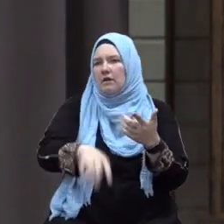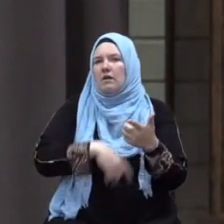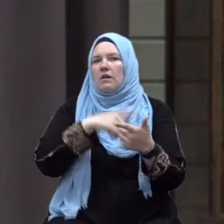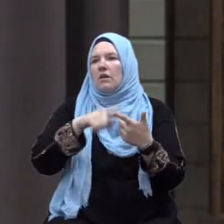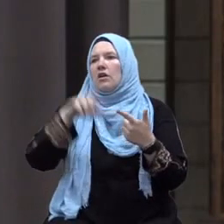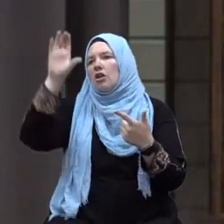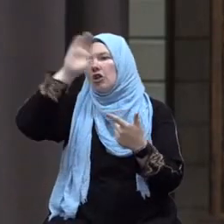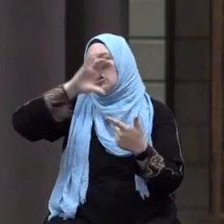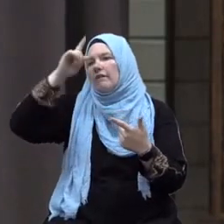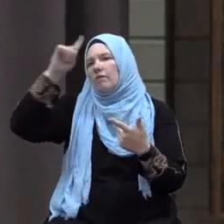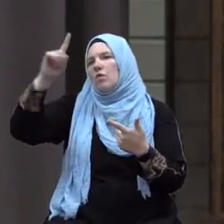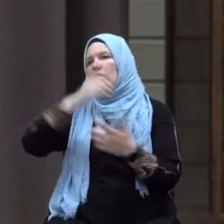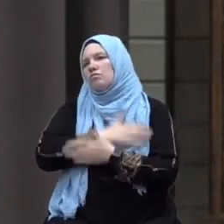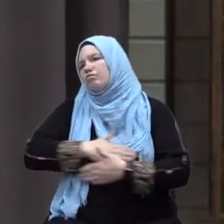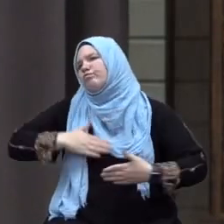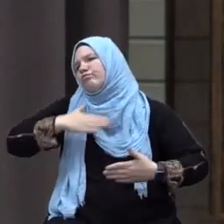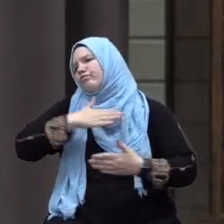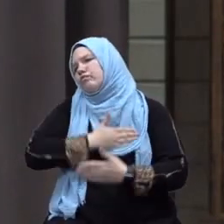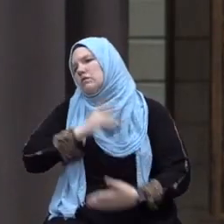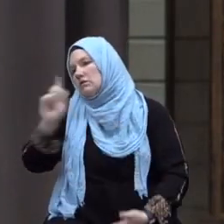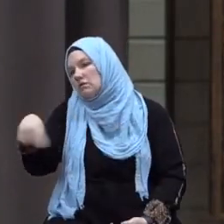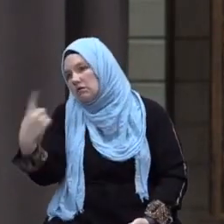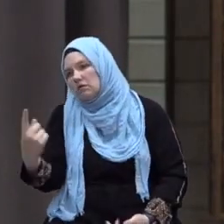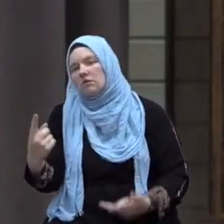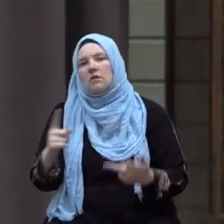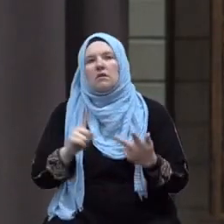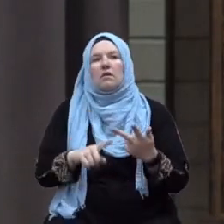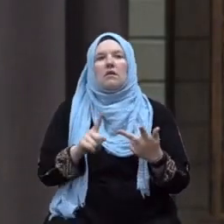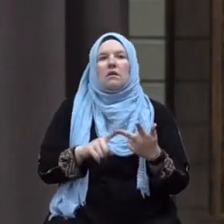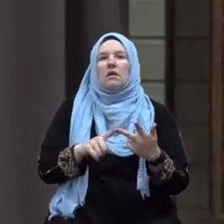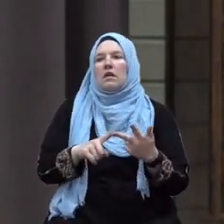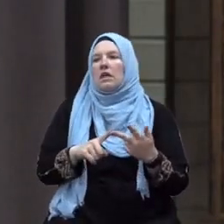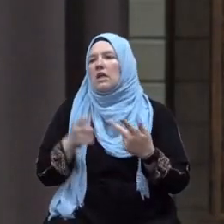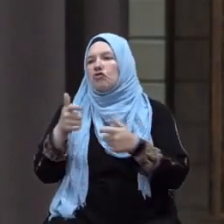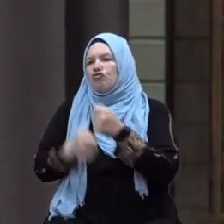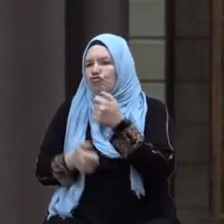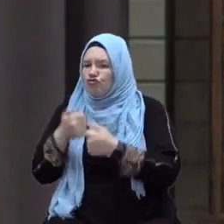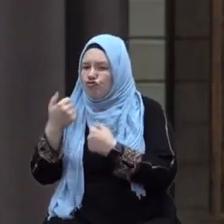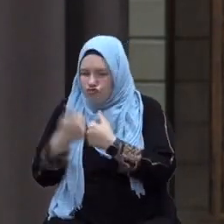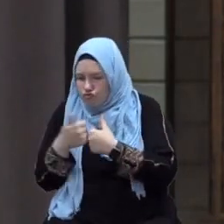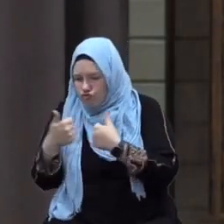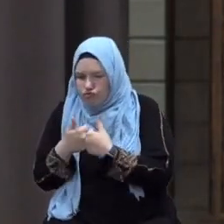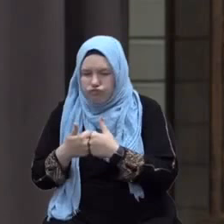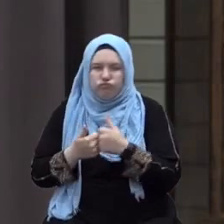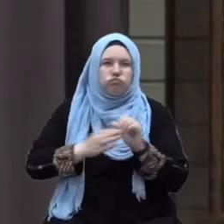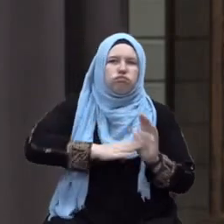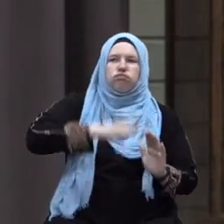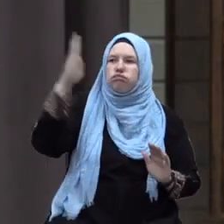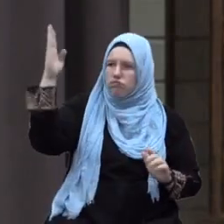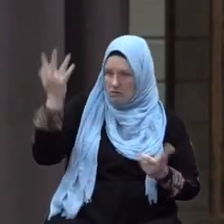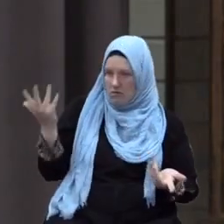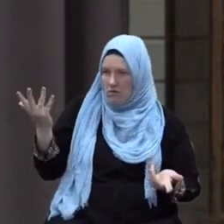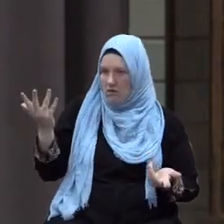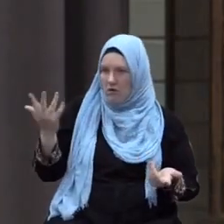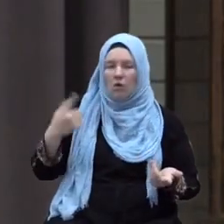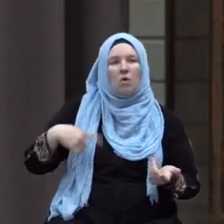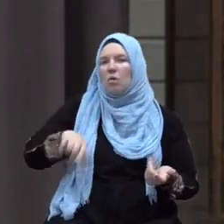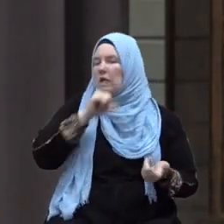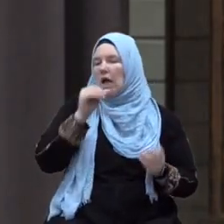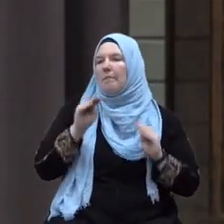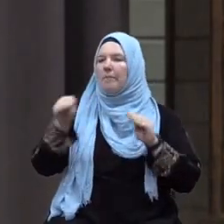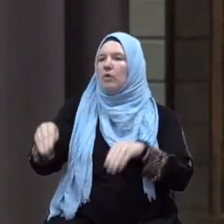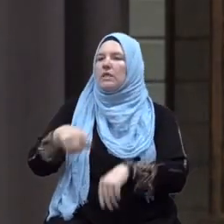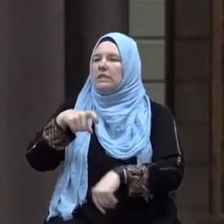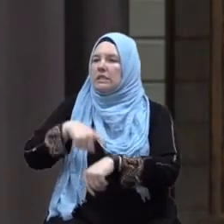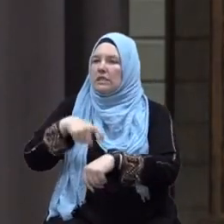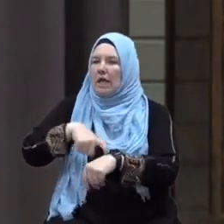looking for entertainment tools. We are on electronic games, young and old. We are not putting time